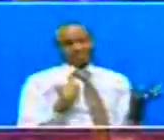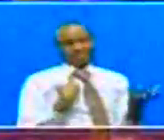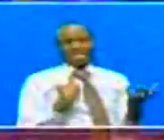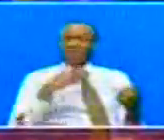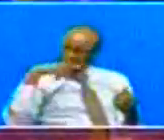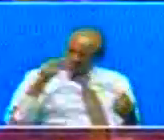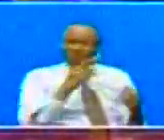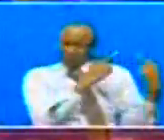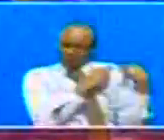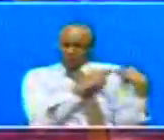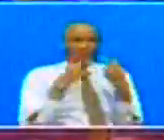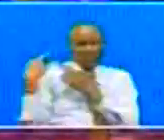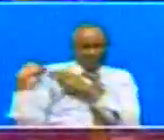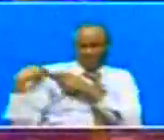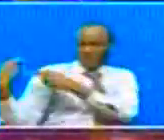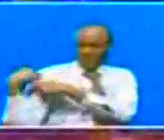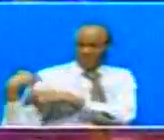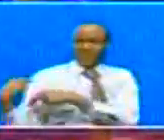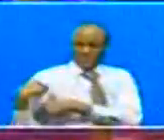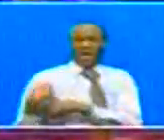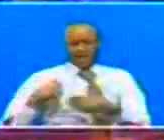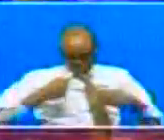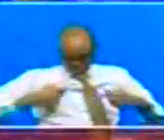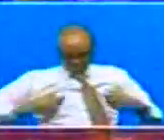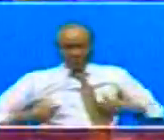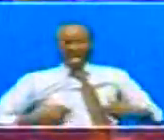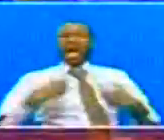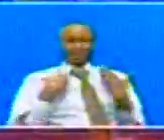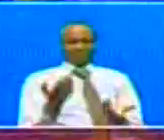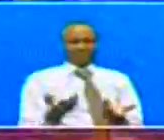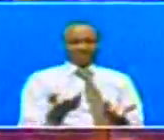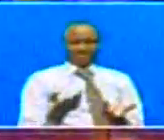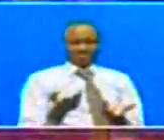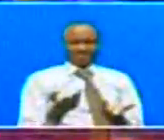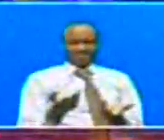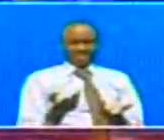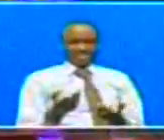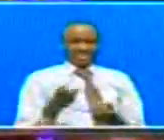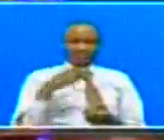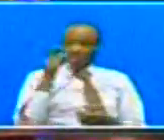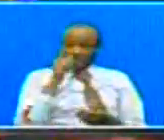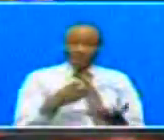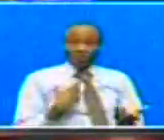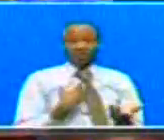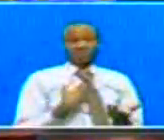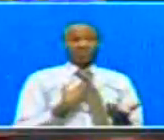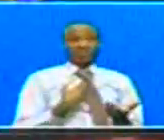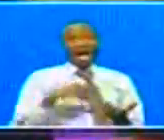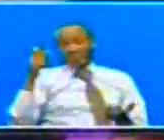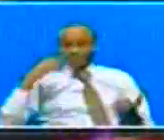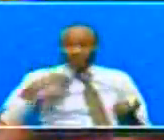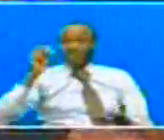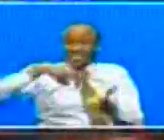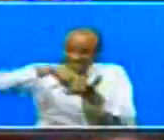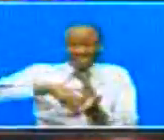he almost... And conqueror of the British Empire. And conqueror of the British Empire. In fact, he sent for a British foreign secretary to enter to see him. He had to kneel in the hut.